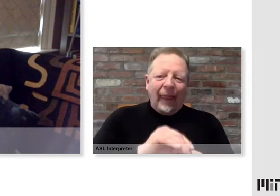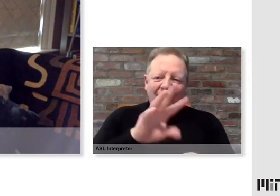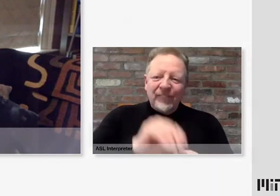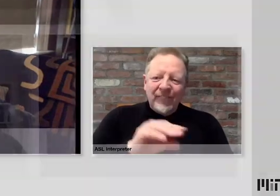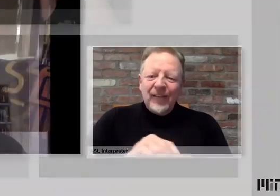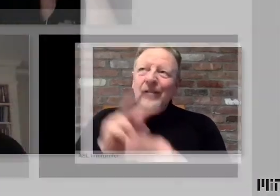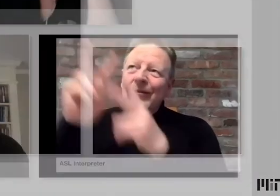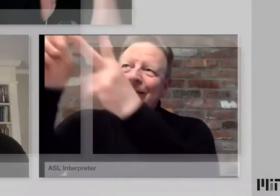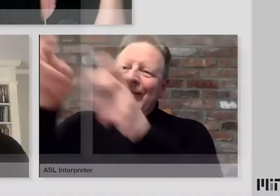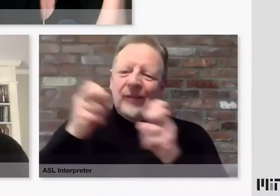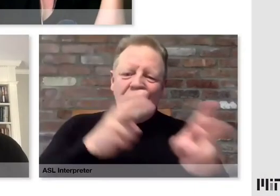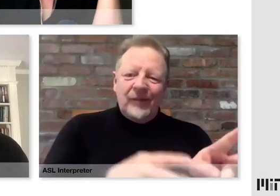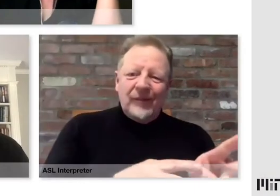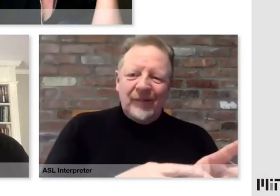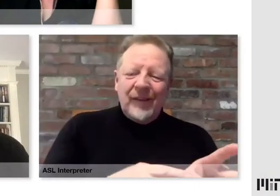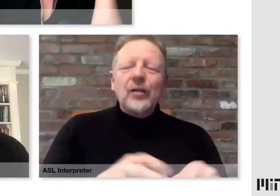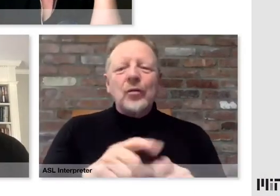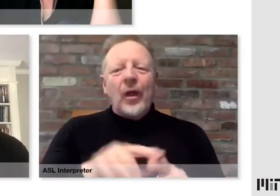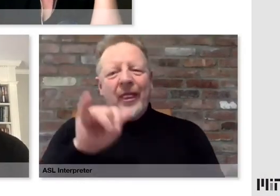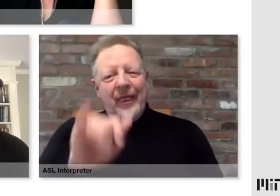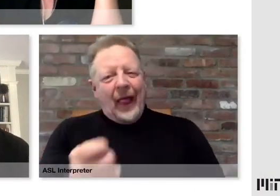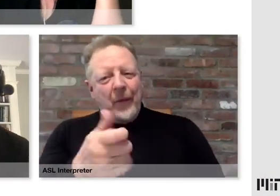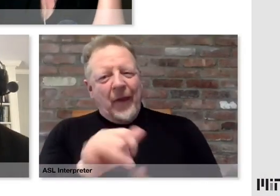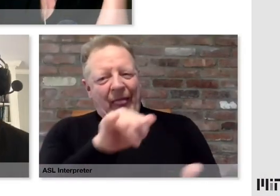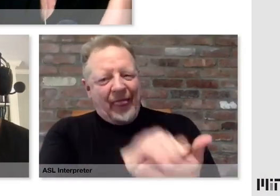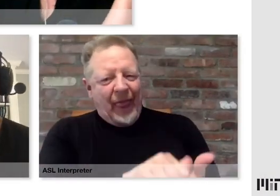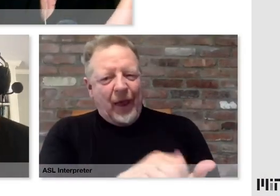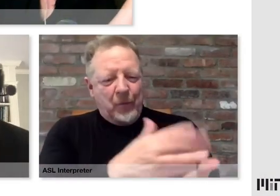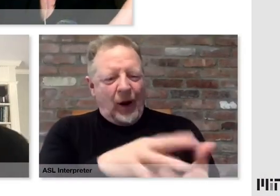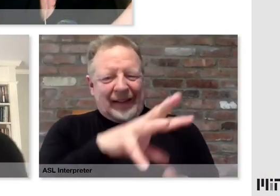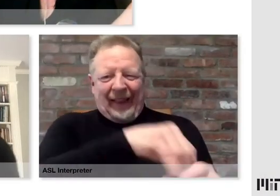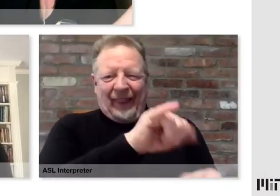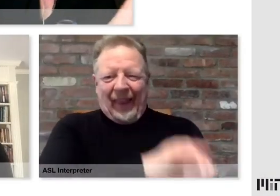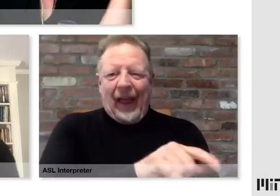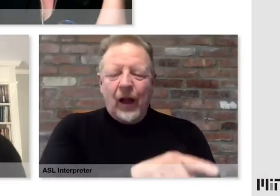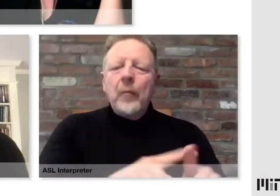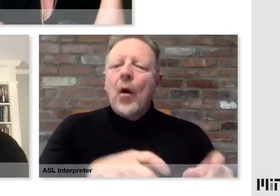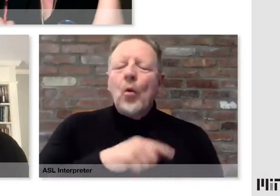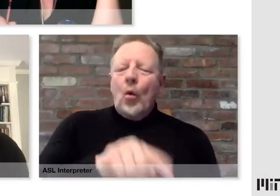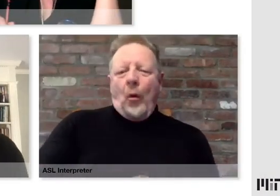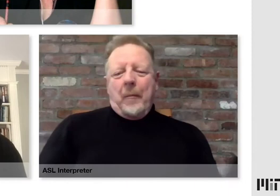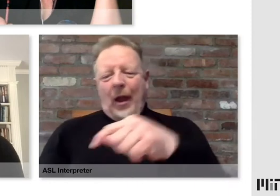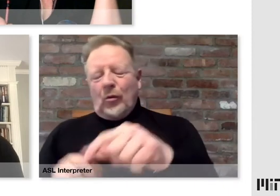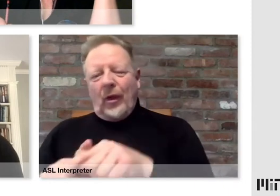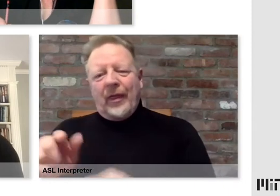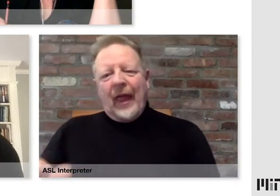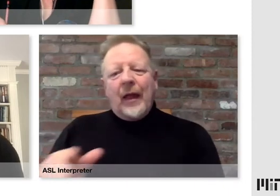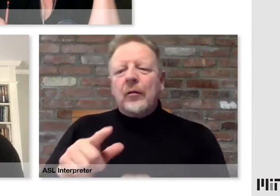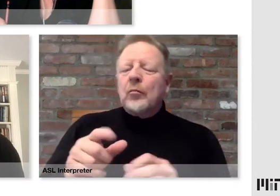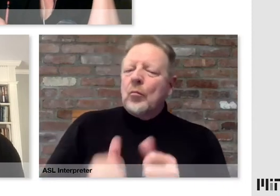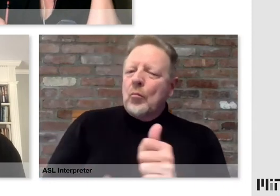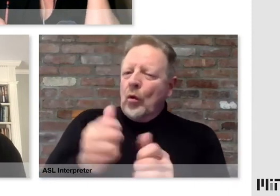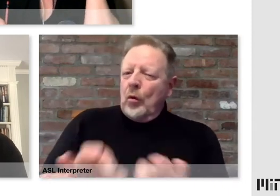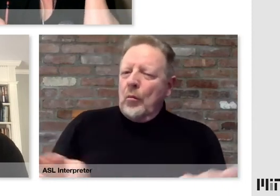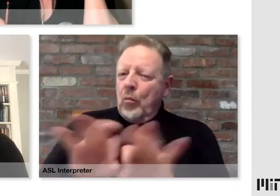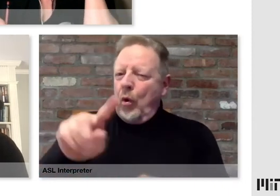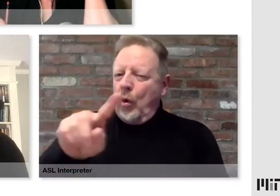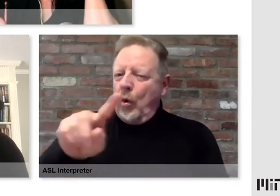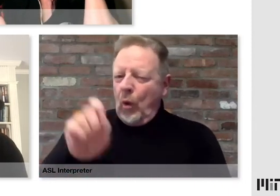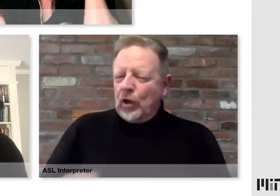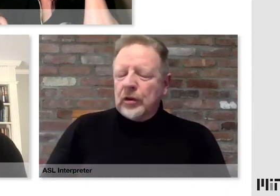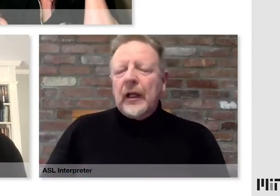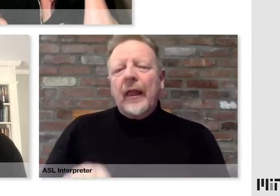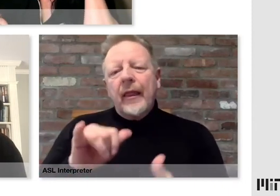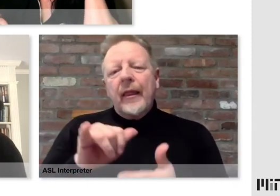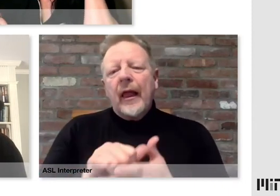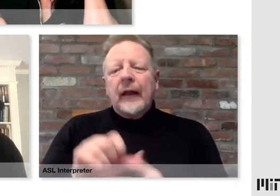that. Mm-hmm. So there's that little bit of that element. But I wanted to come back to this larger yeah. question that everyone has addressed so beautifully,